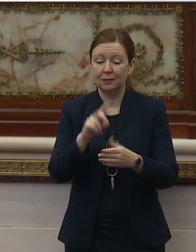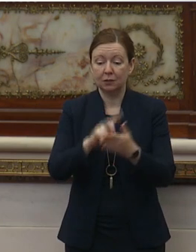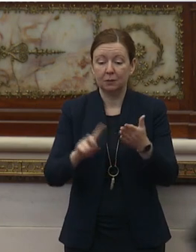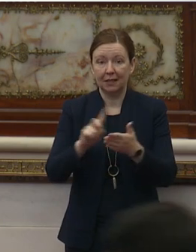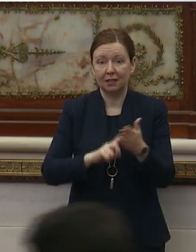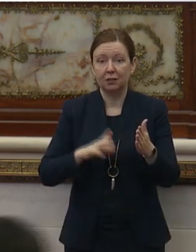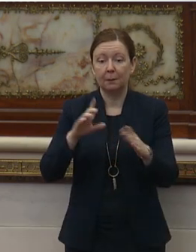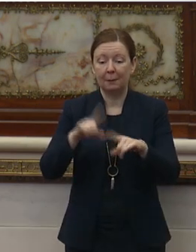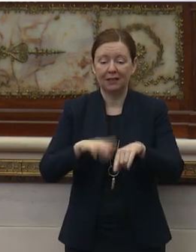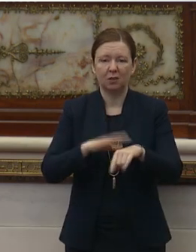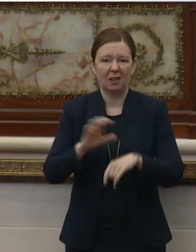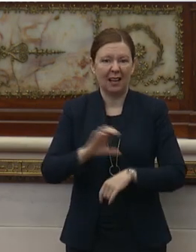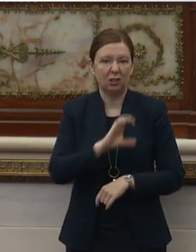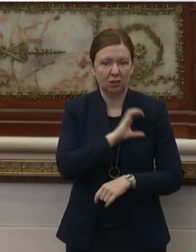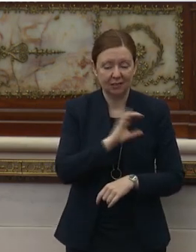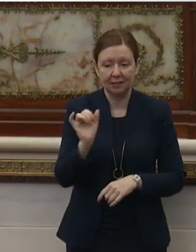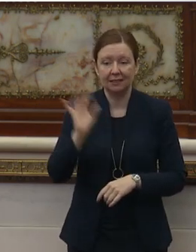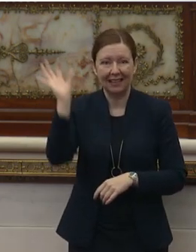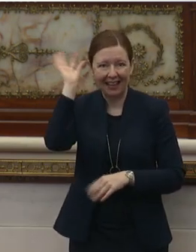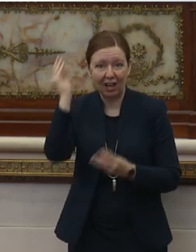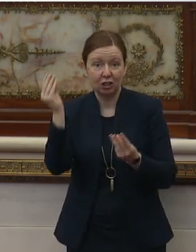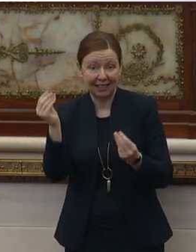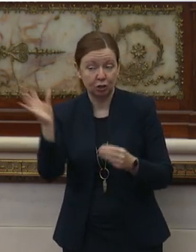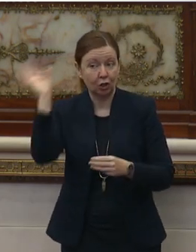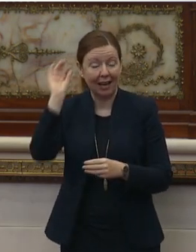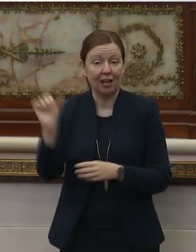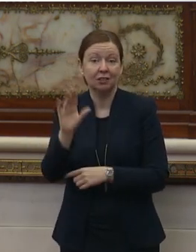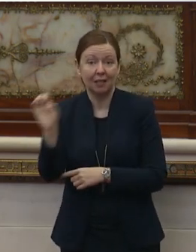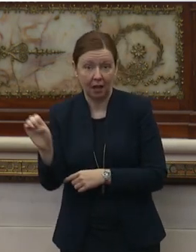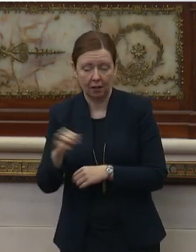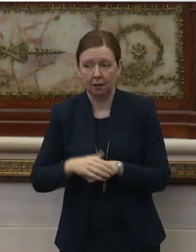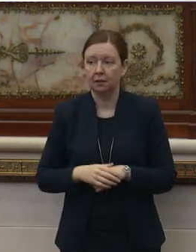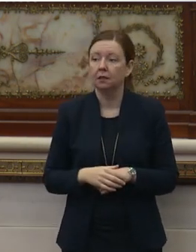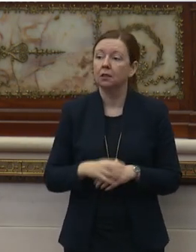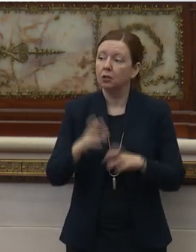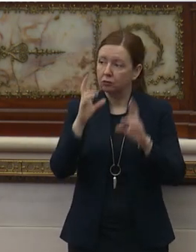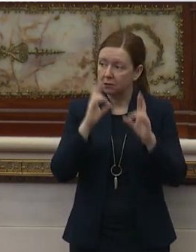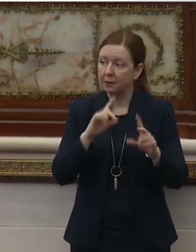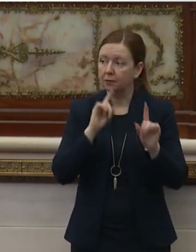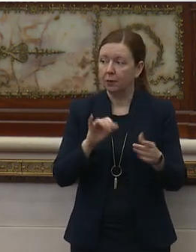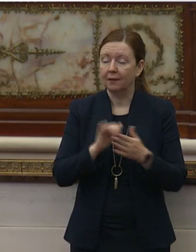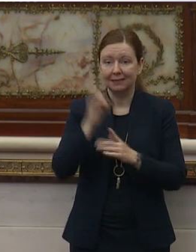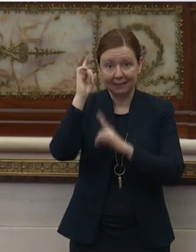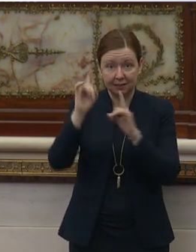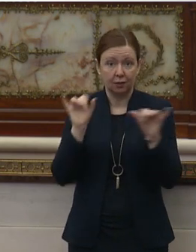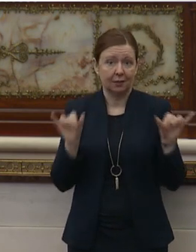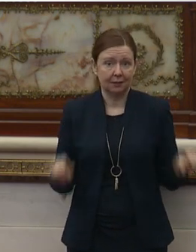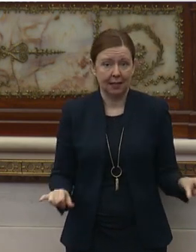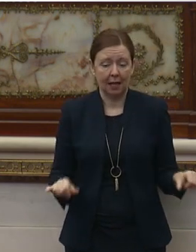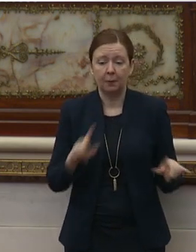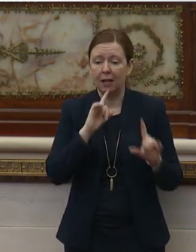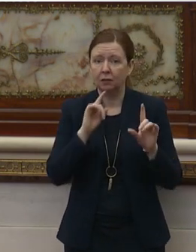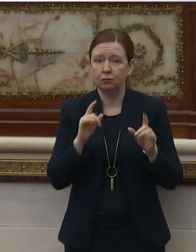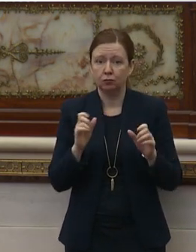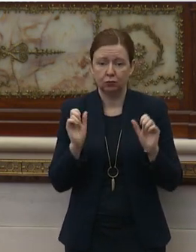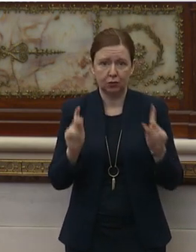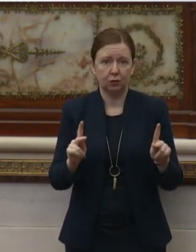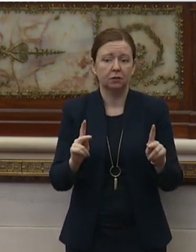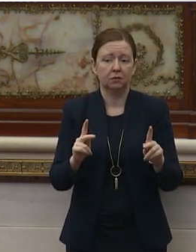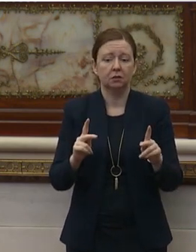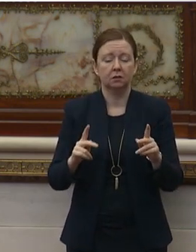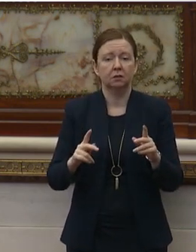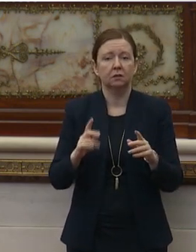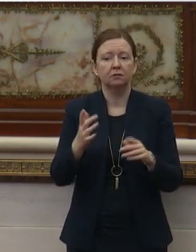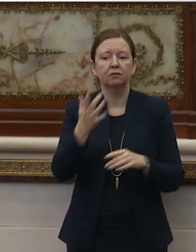based on characteristics such as hair texture and hairstyles. Respectfully reports it as considered the same and returns the attached bills to council with